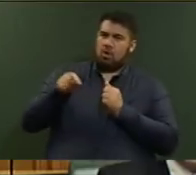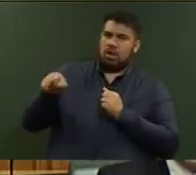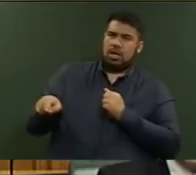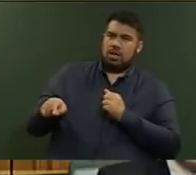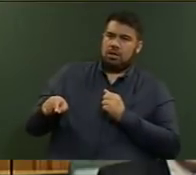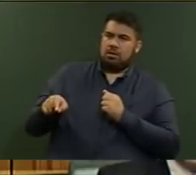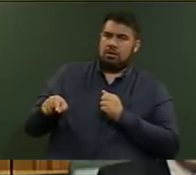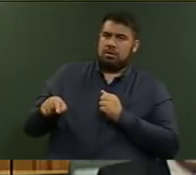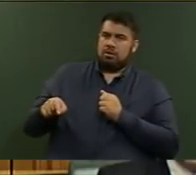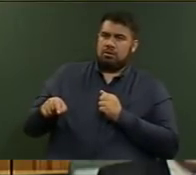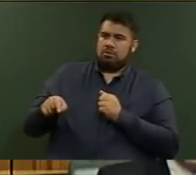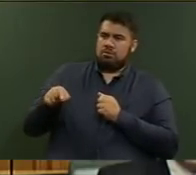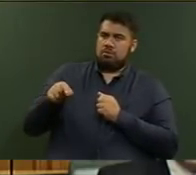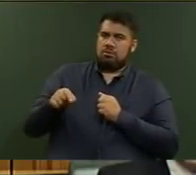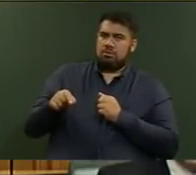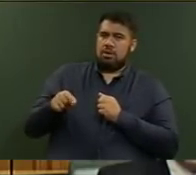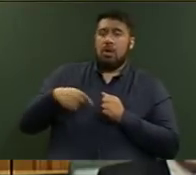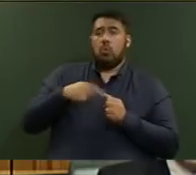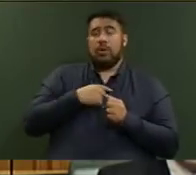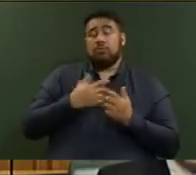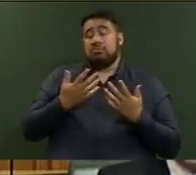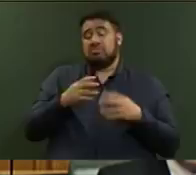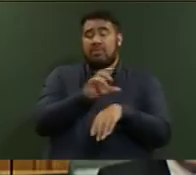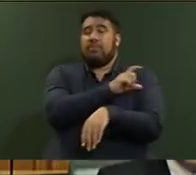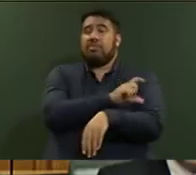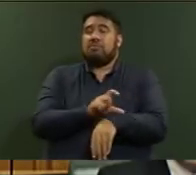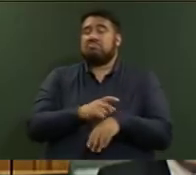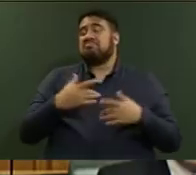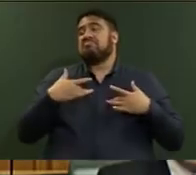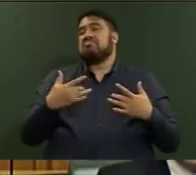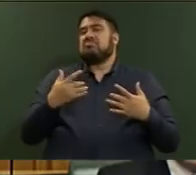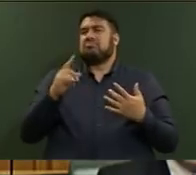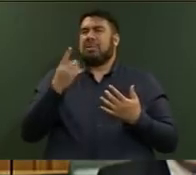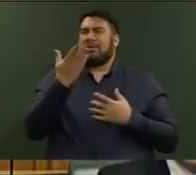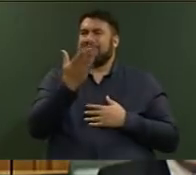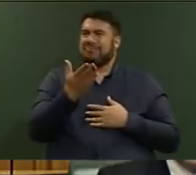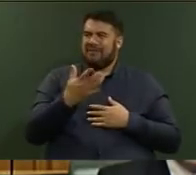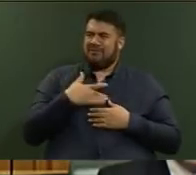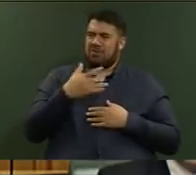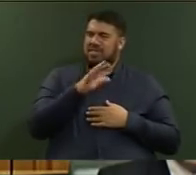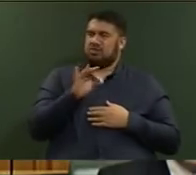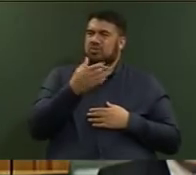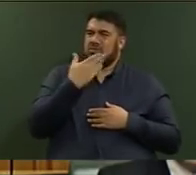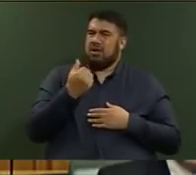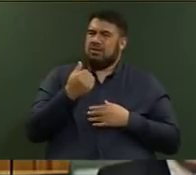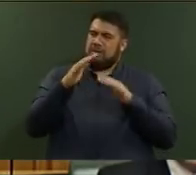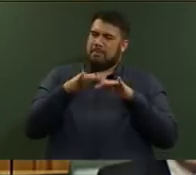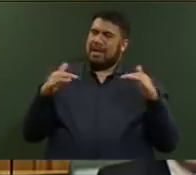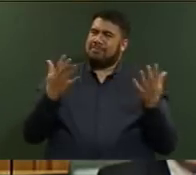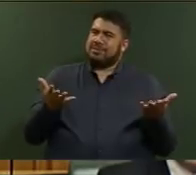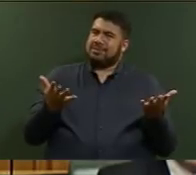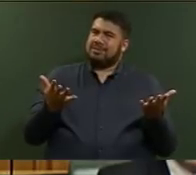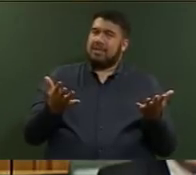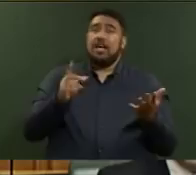Now, while that doesn't particularly bother us, it does, I think, reflect poorly on the Parliament, and I think ministers who resort